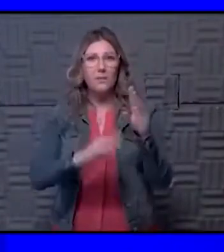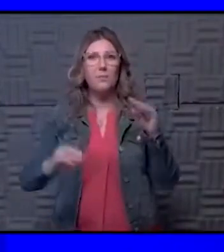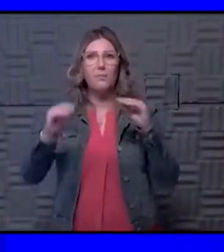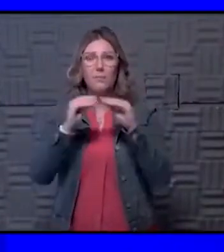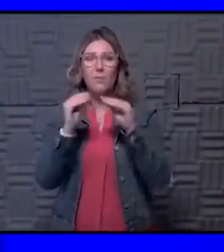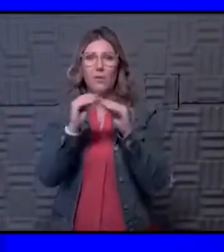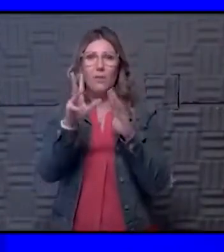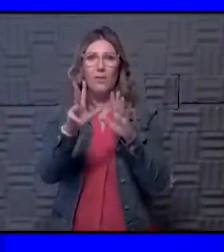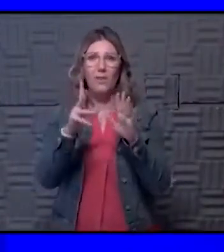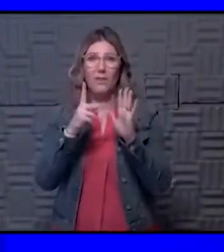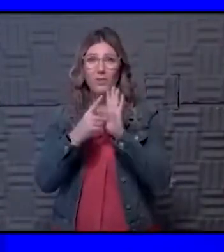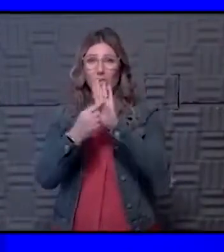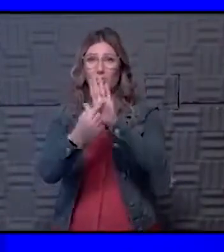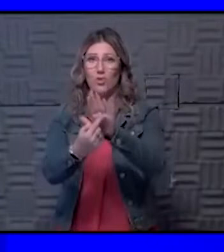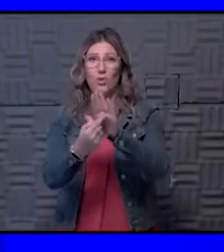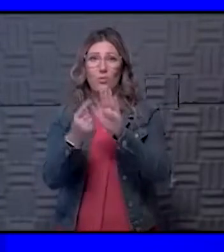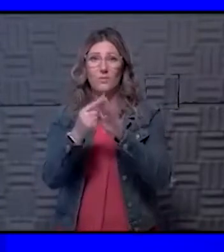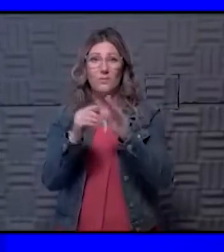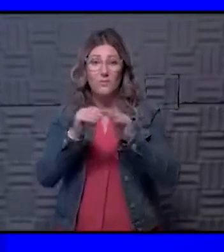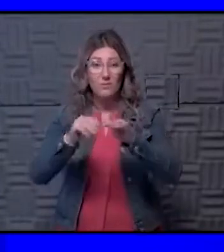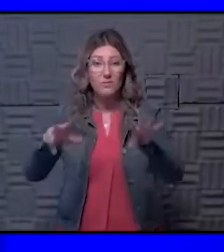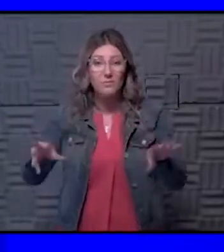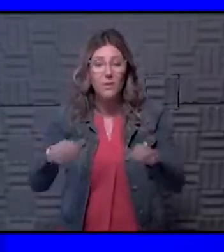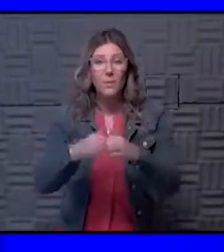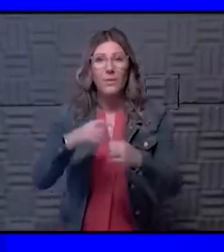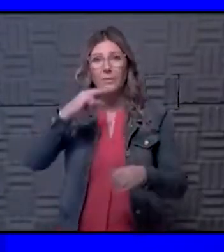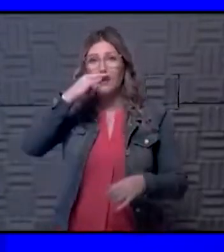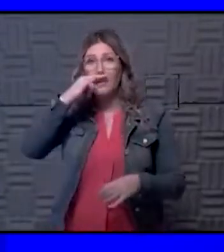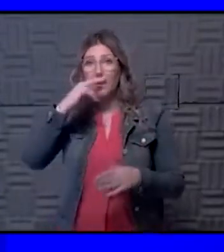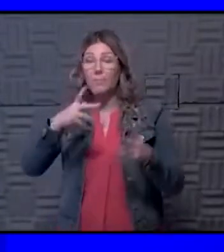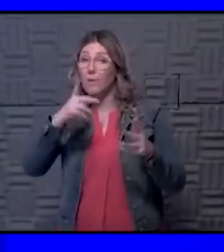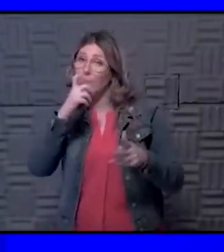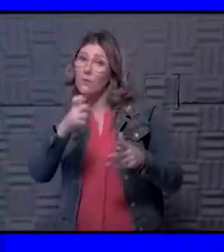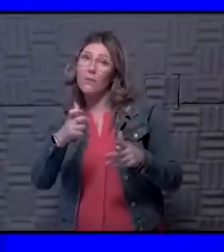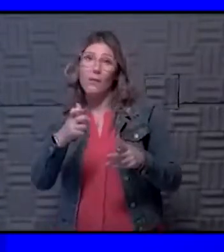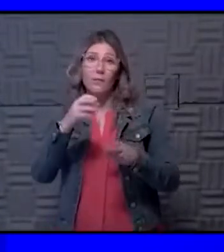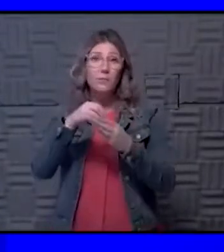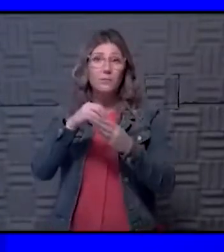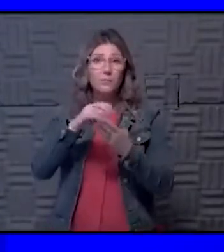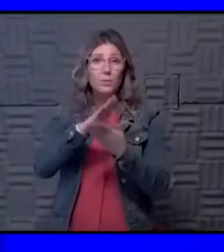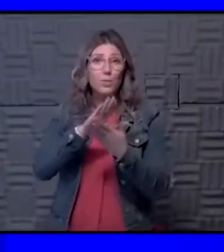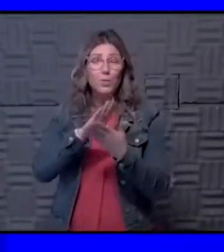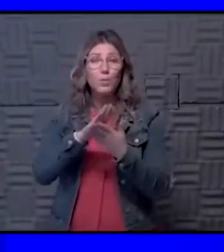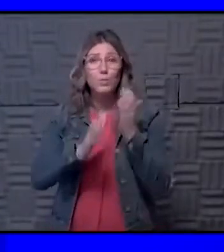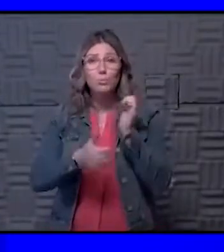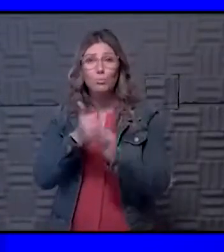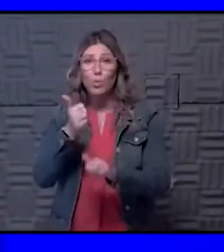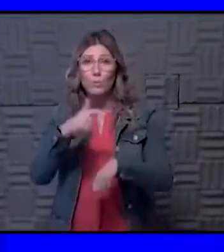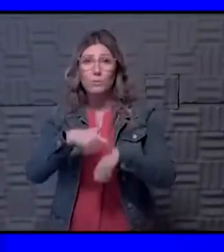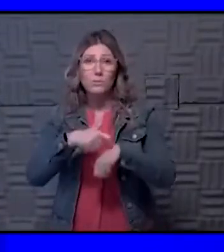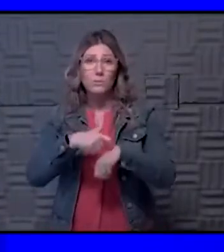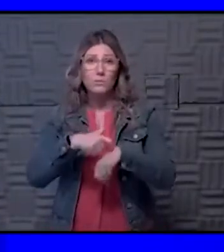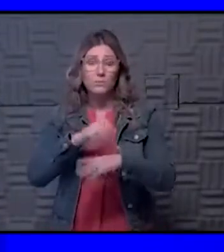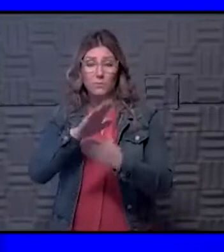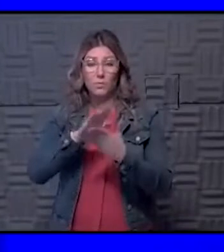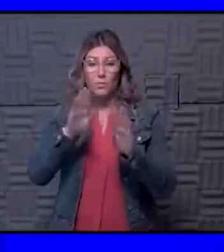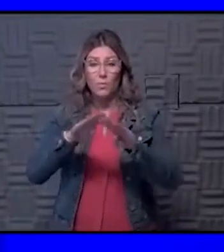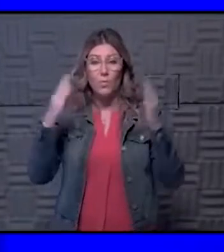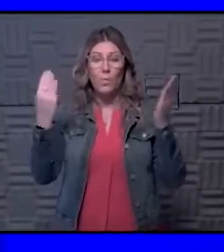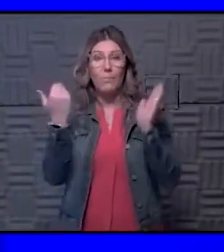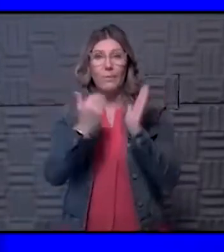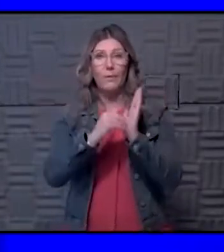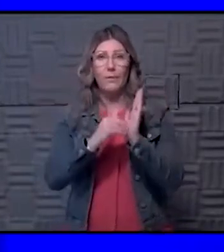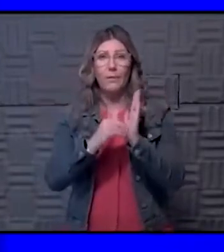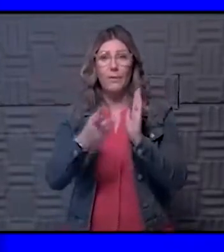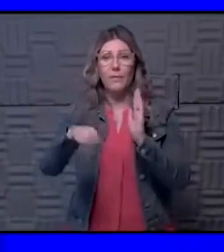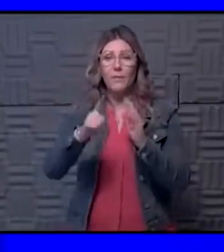a reflection of the spread in the kids. And again, it may not necessarily be in schools, because for the most part, since schools have reopened back up,